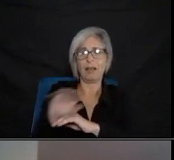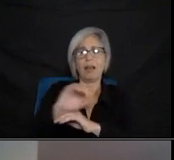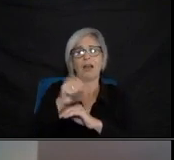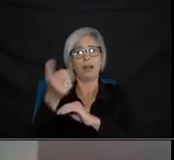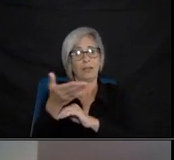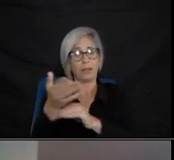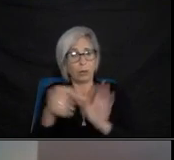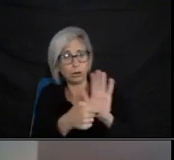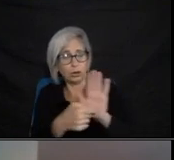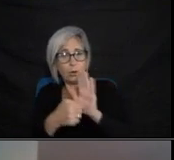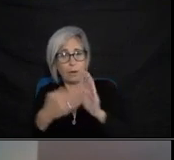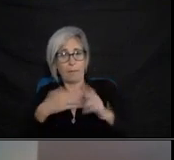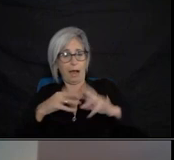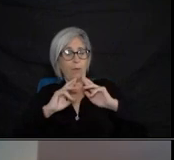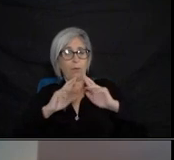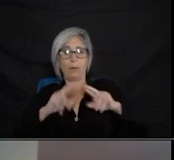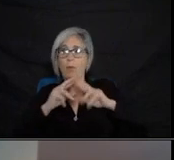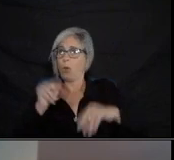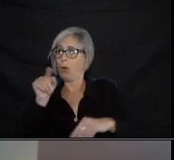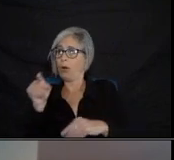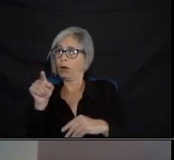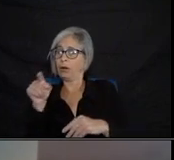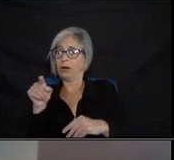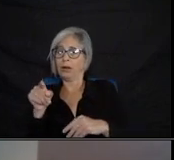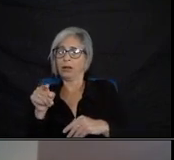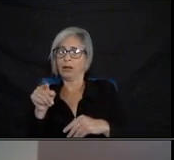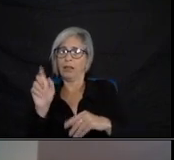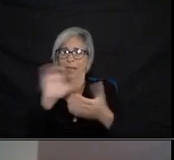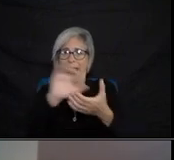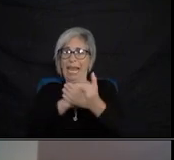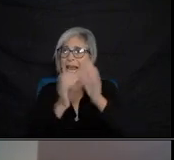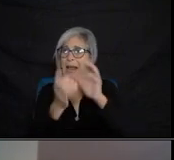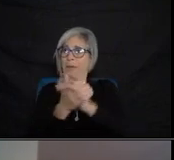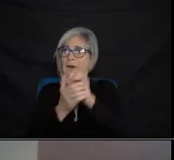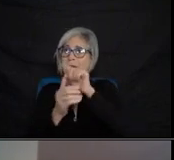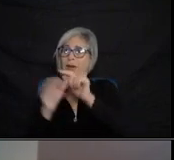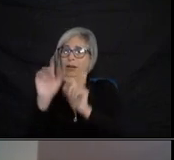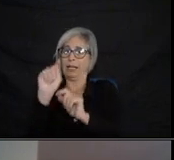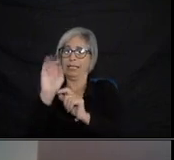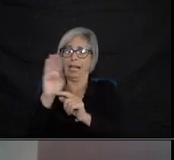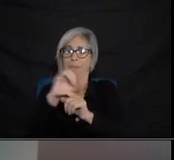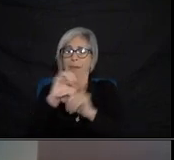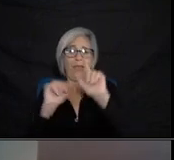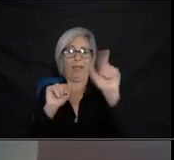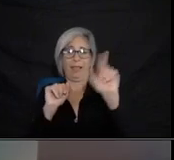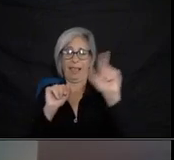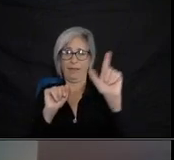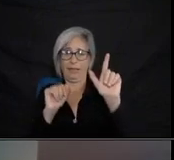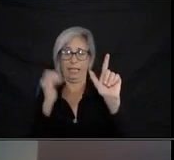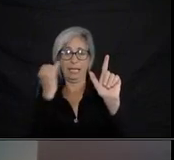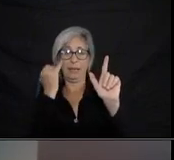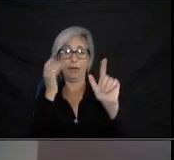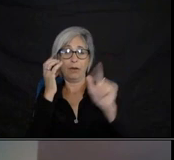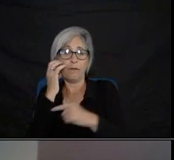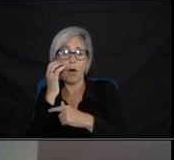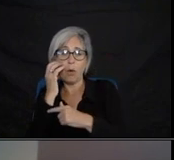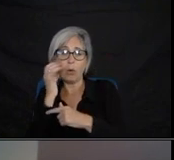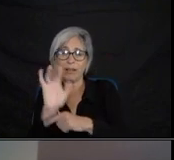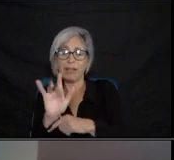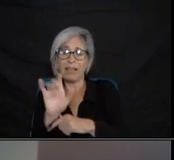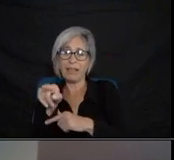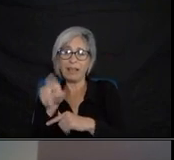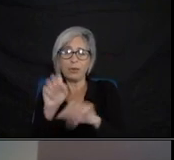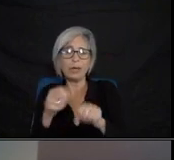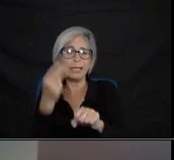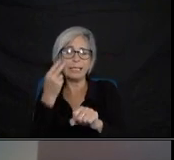was under the My Reports, the little, we call them the hamburger tab up there on the left of your phone. If you click that, you can